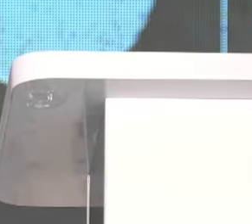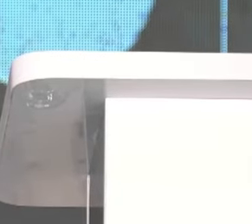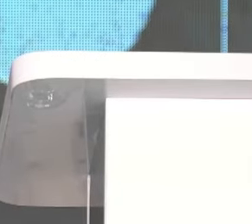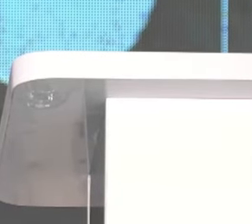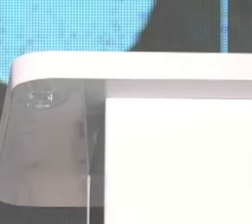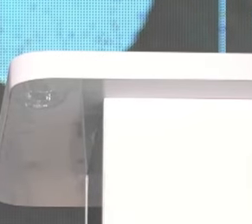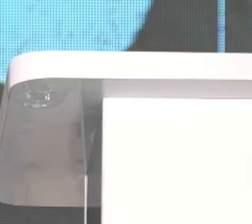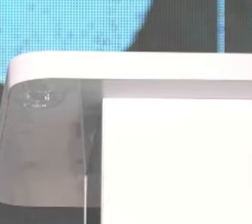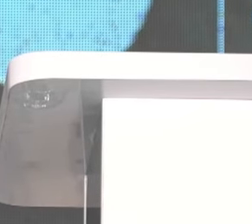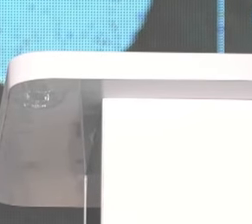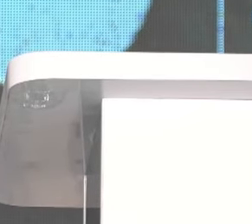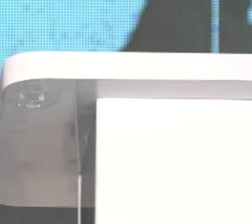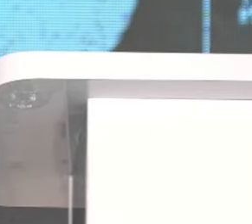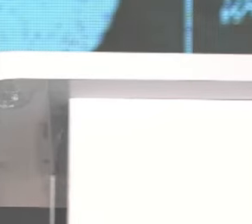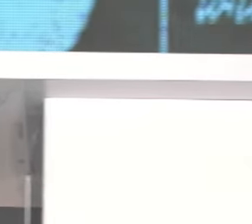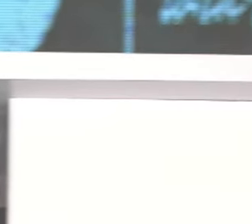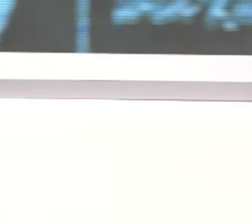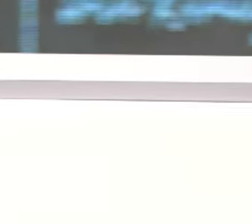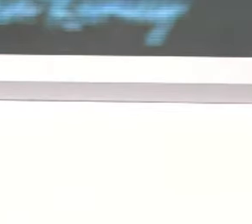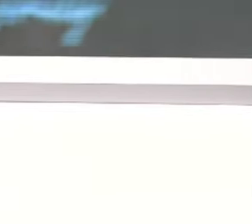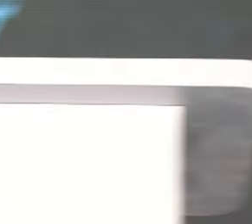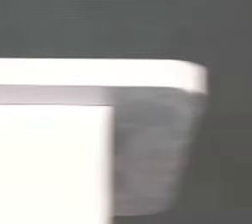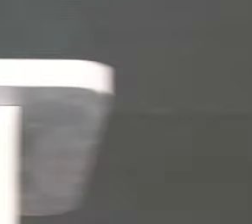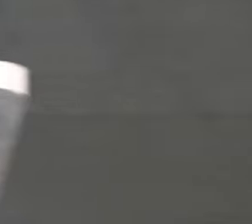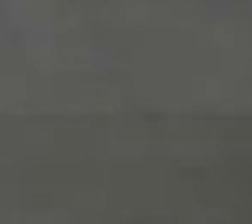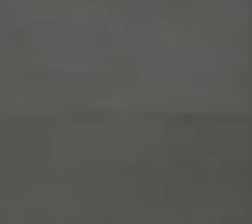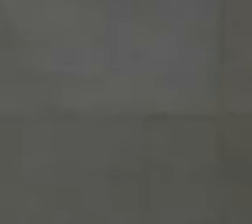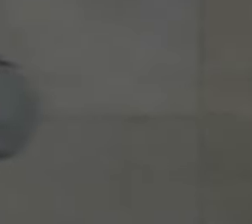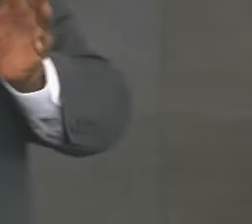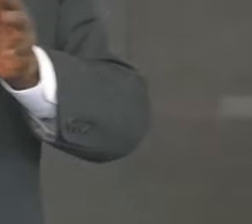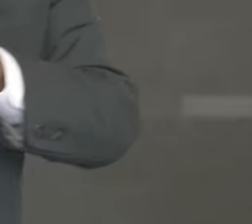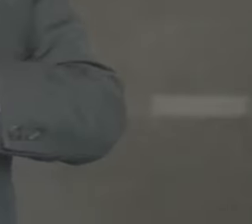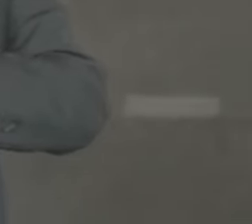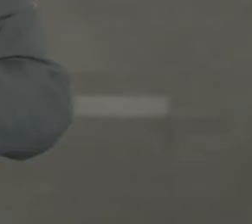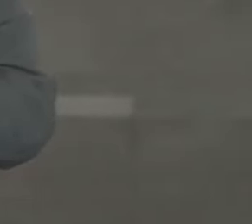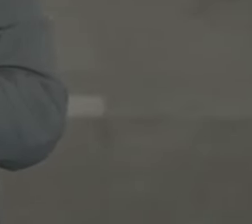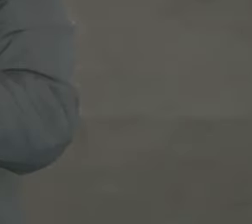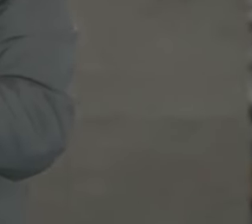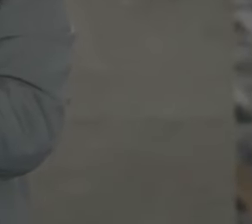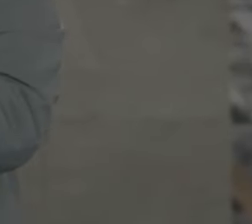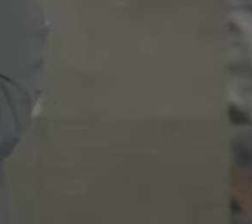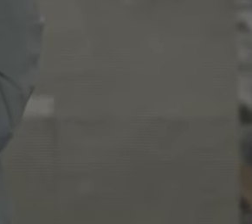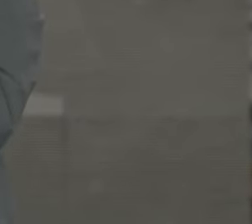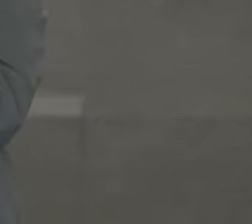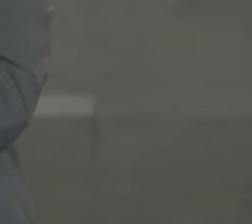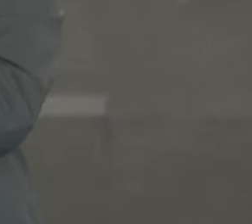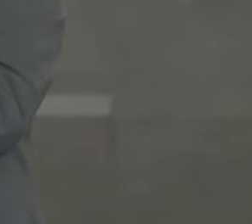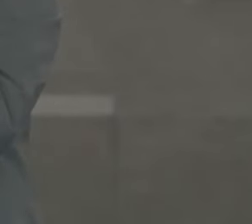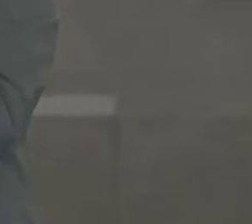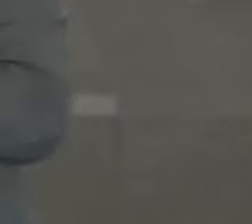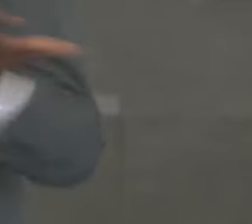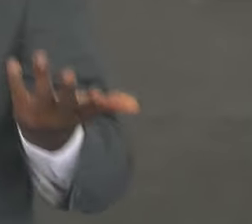sin, besetting sin, because of their speech, the word of their mouth,